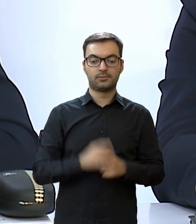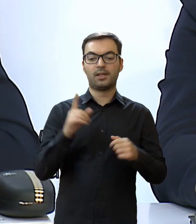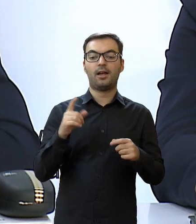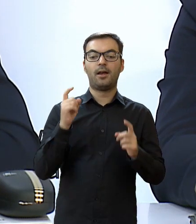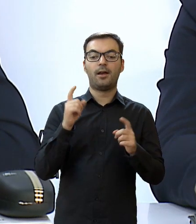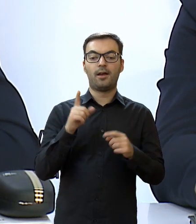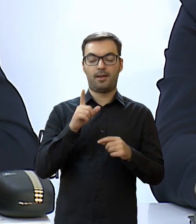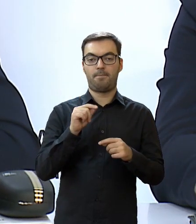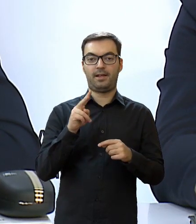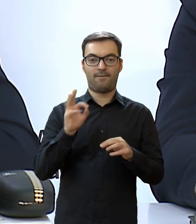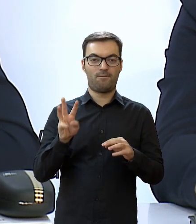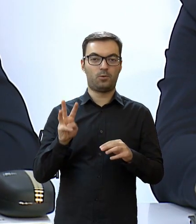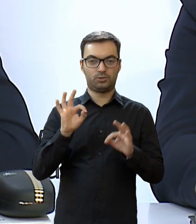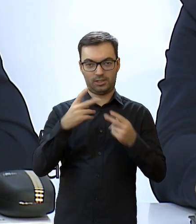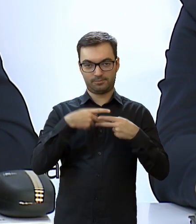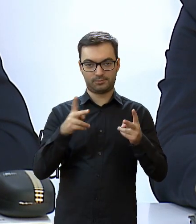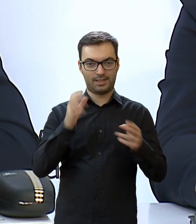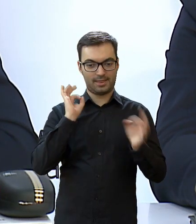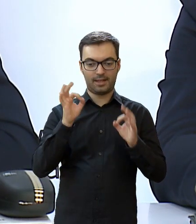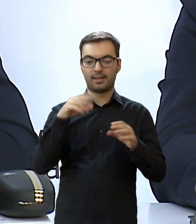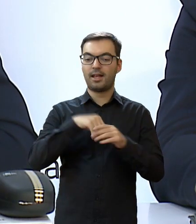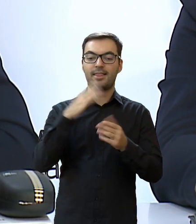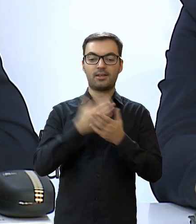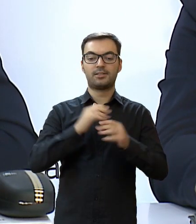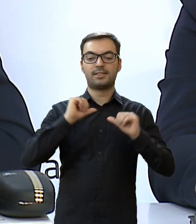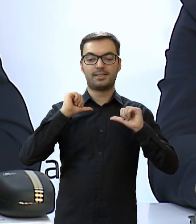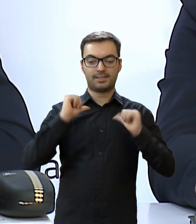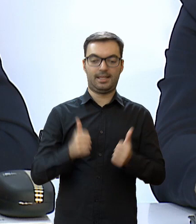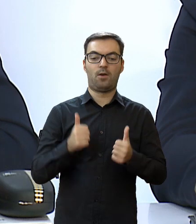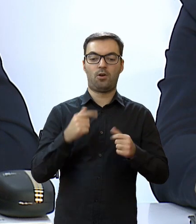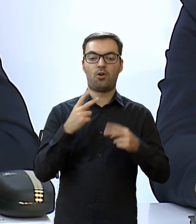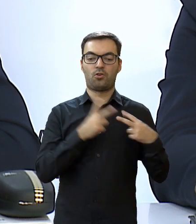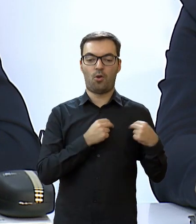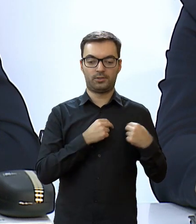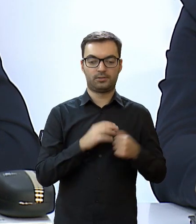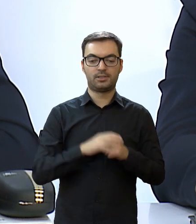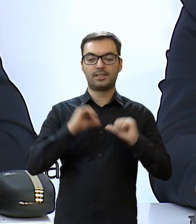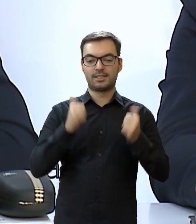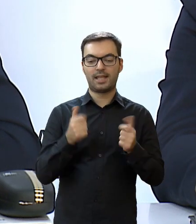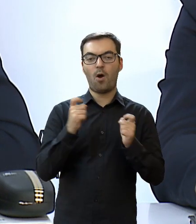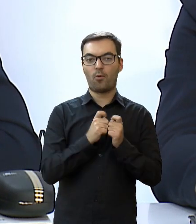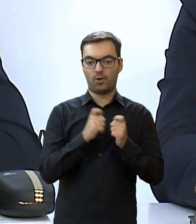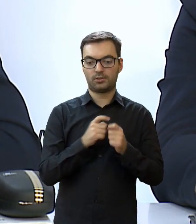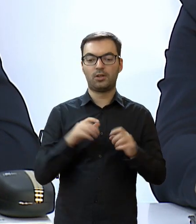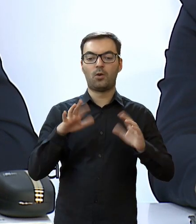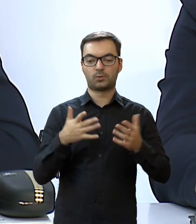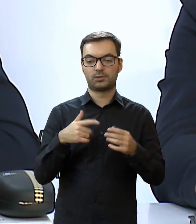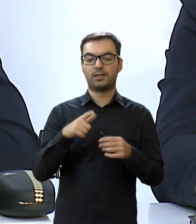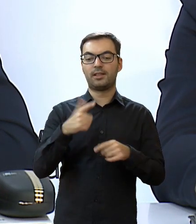remand. The data we have provided now concerns only the